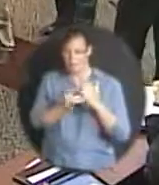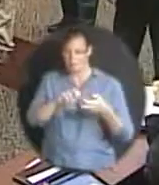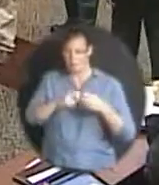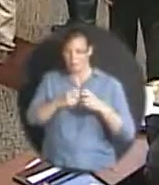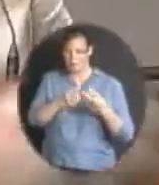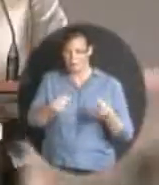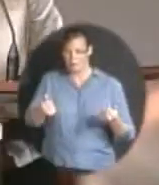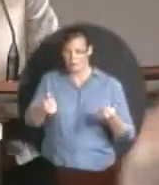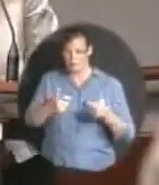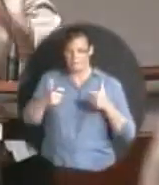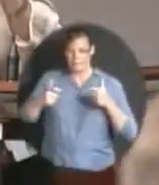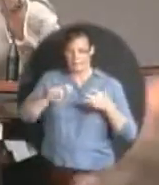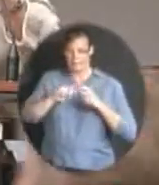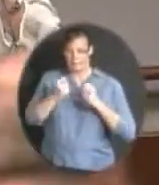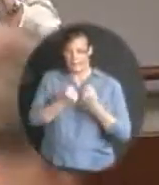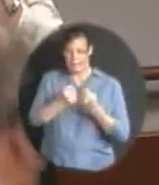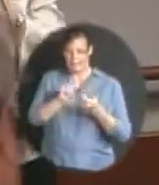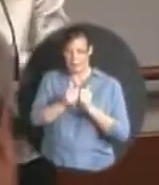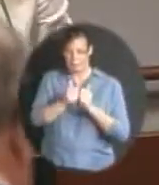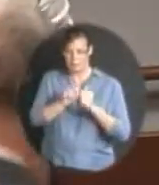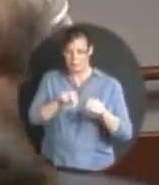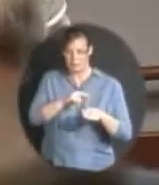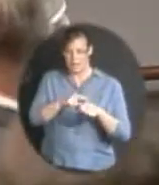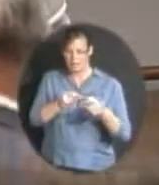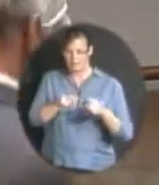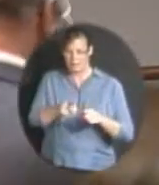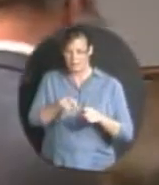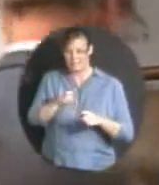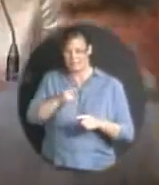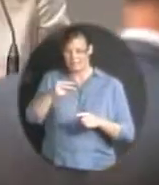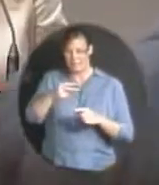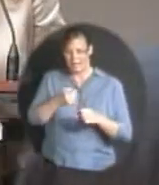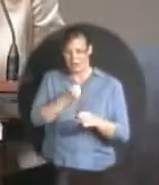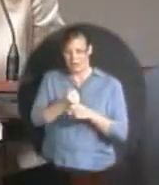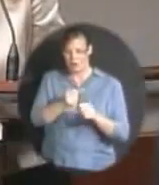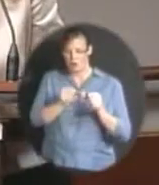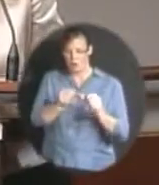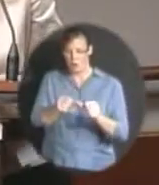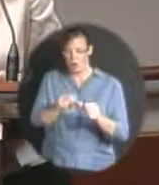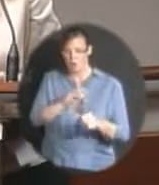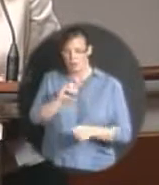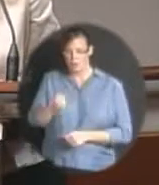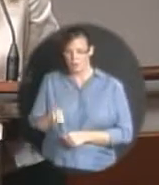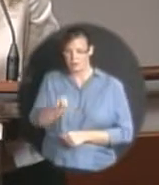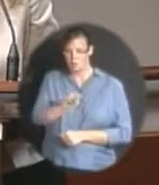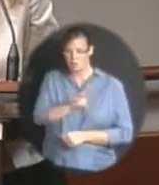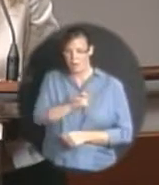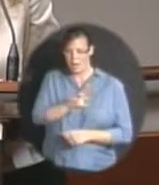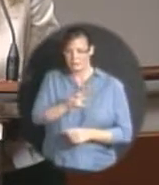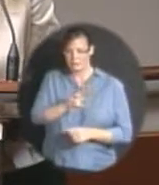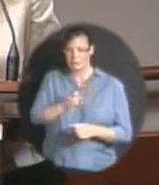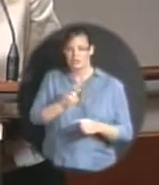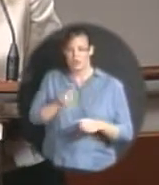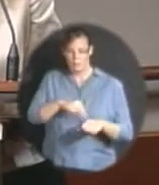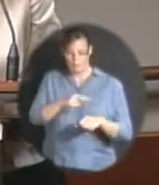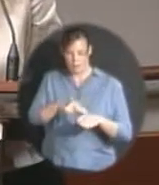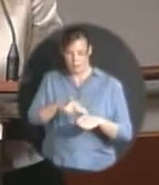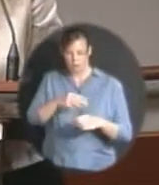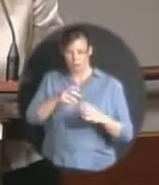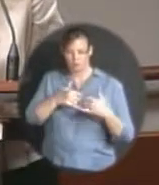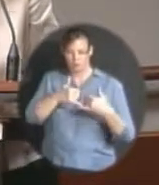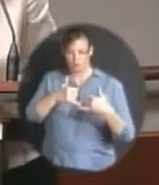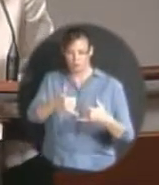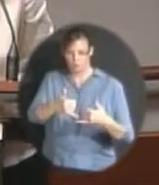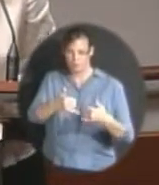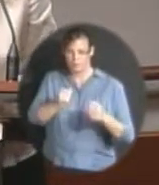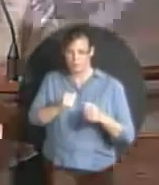which is the largest team competition at the national event. This is the 2nd year in a row that Olathe Northwest students took home a national championship trophy.